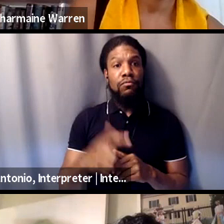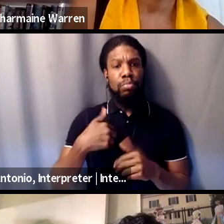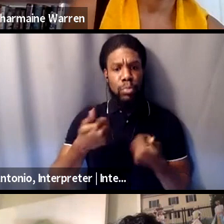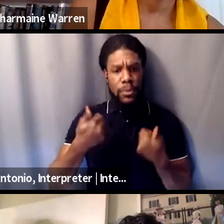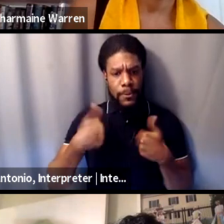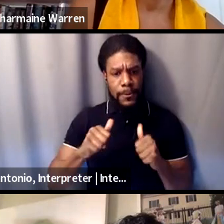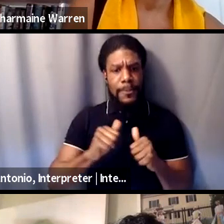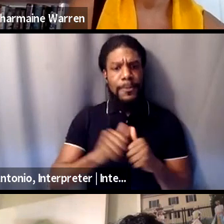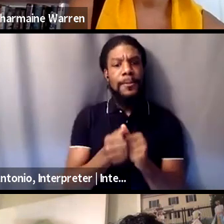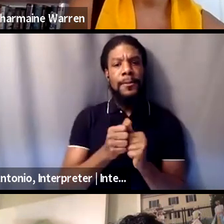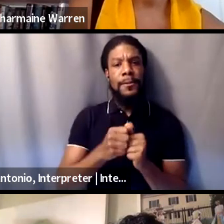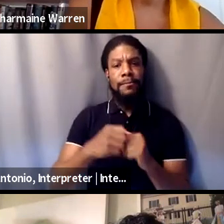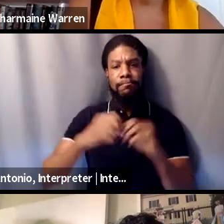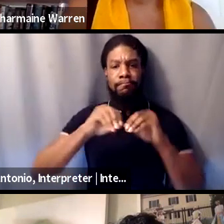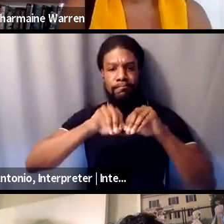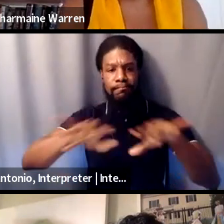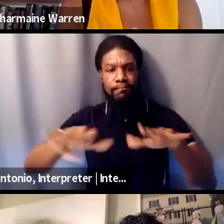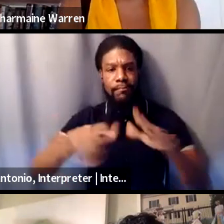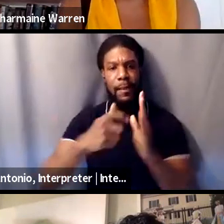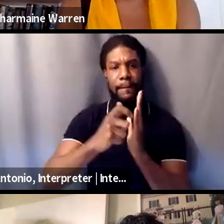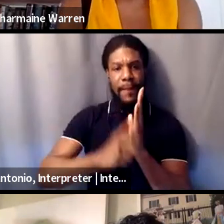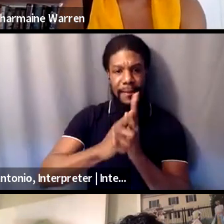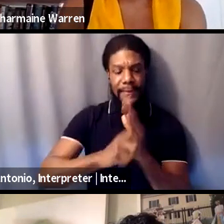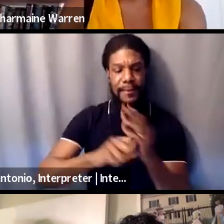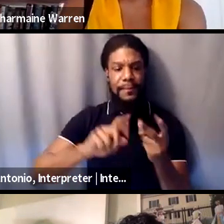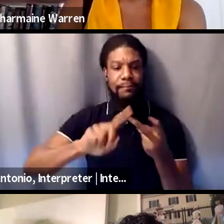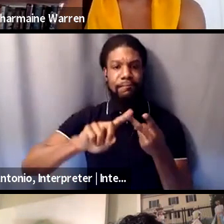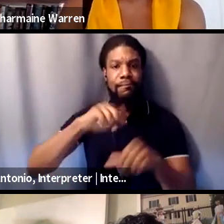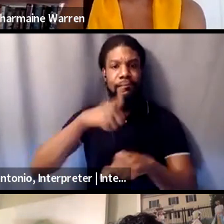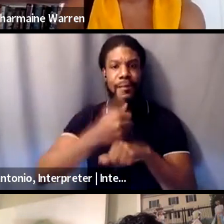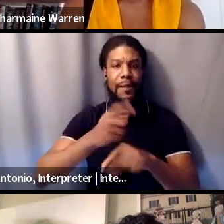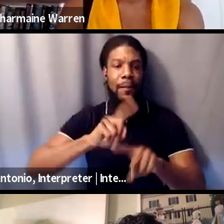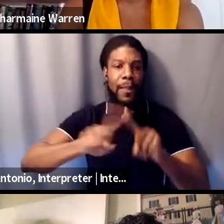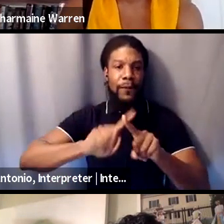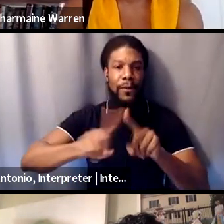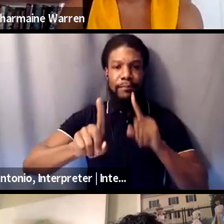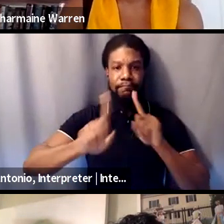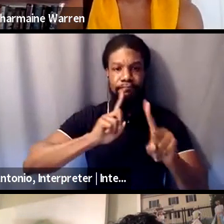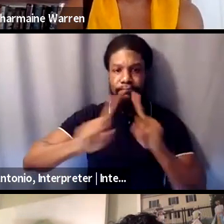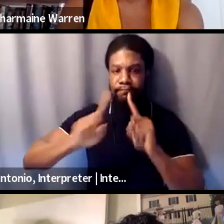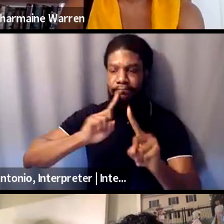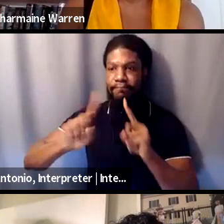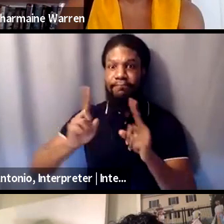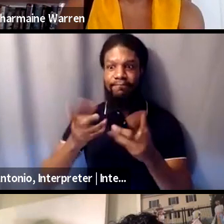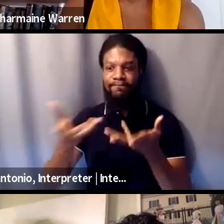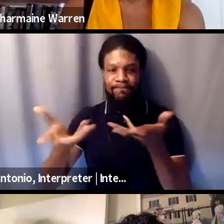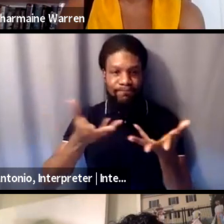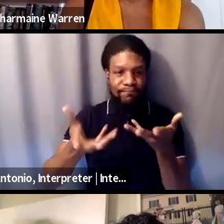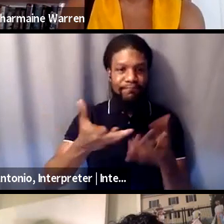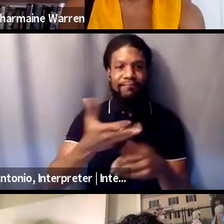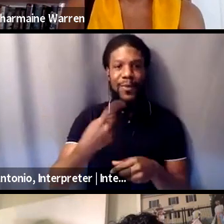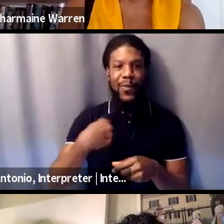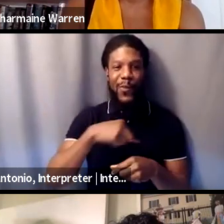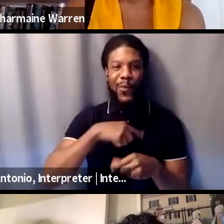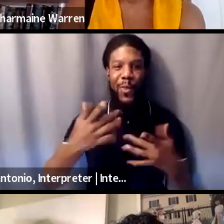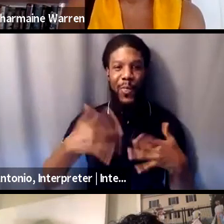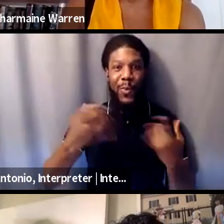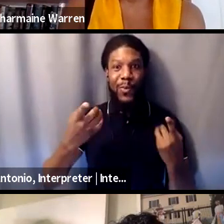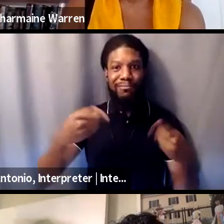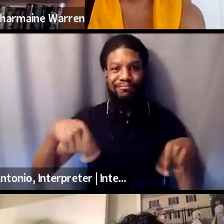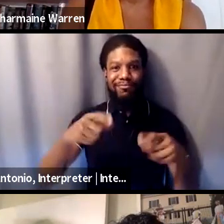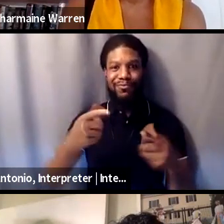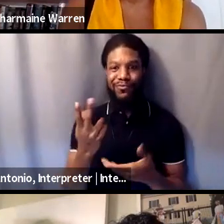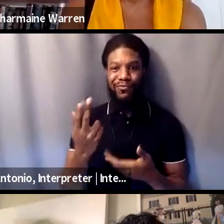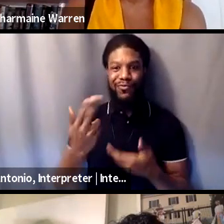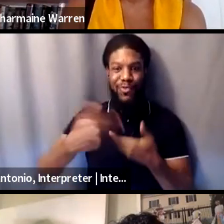online artist talks, and very, very thrilled to have everyone join us, especially the artists. So if you're watching, thank